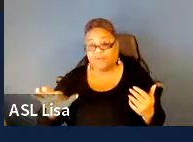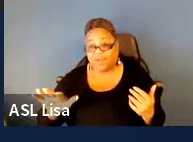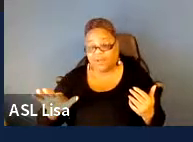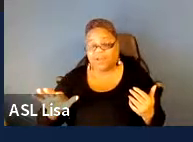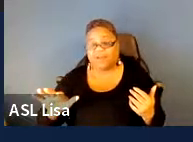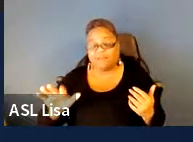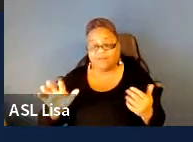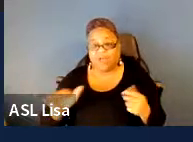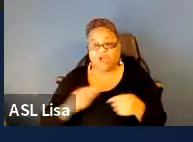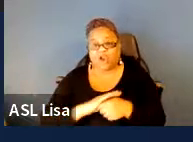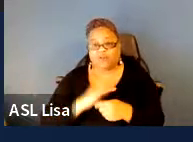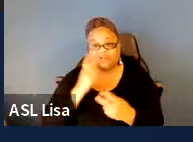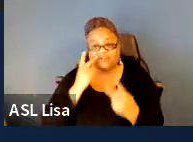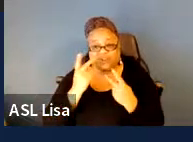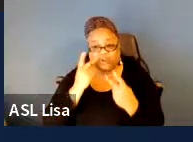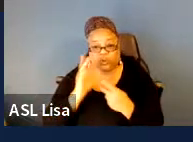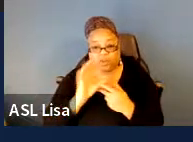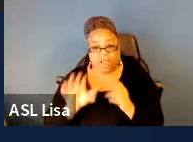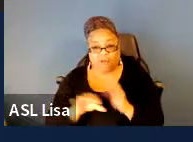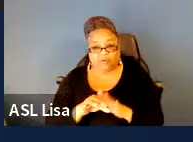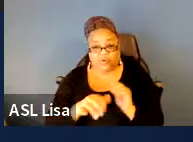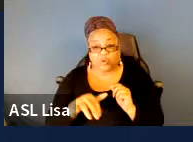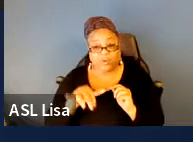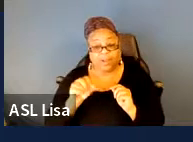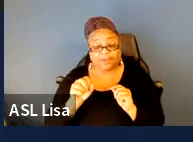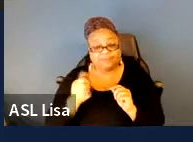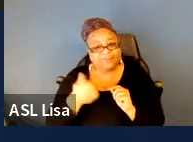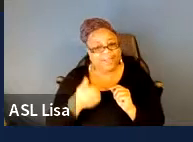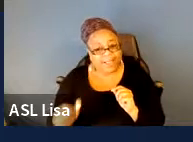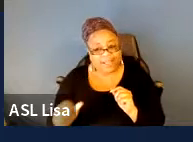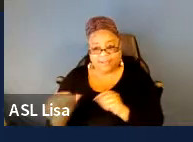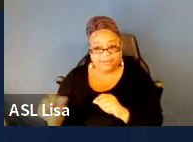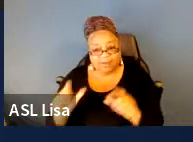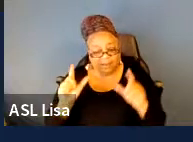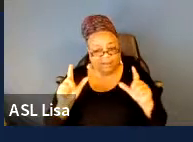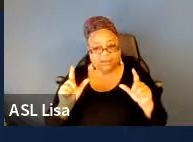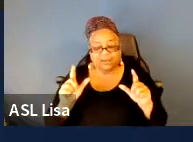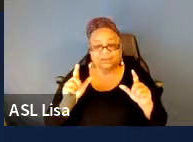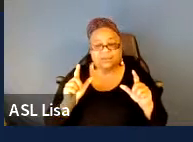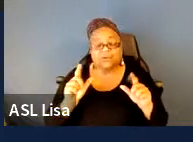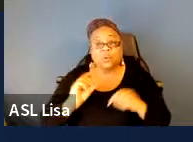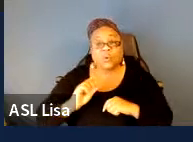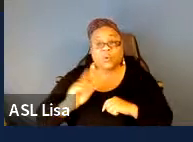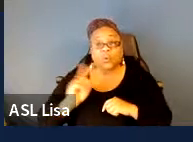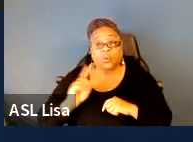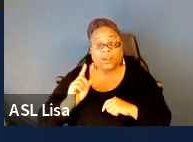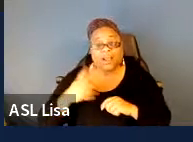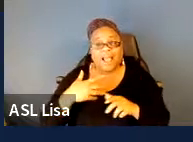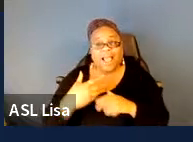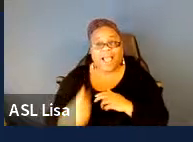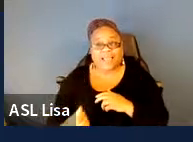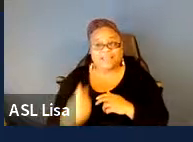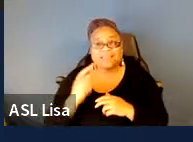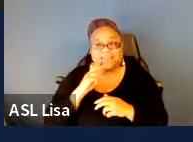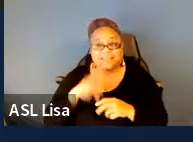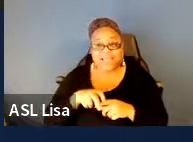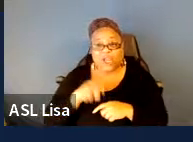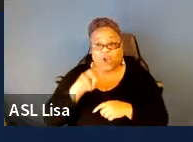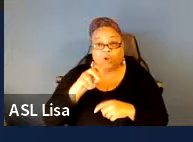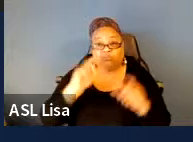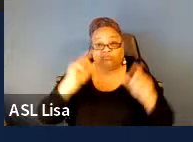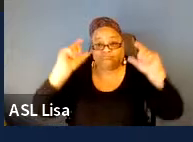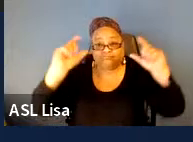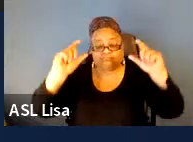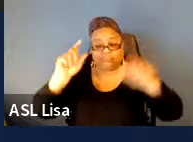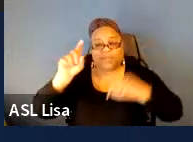visual characters. So yes, any of those signs that are located at exit stairways need to meet both